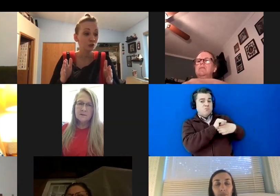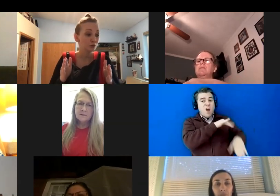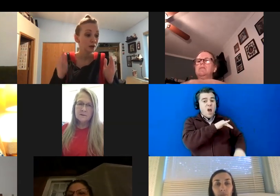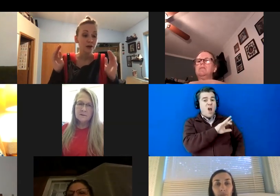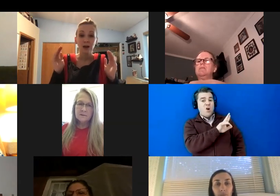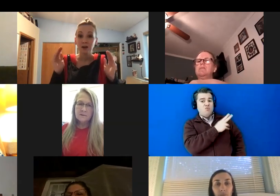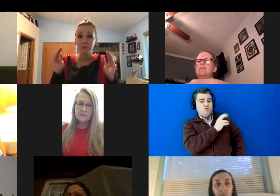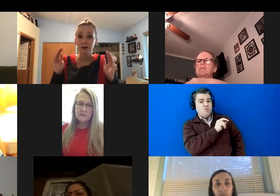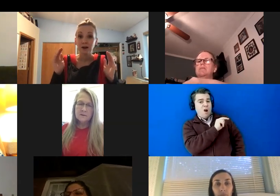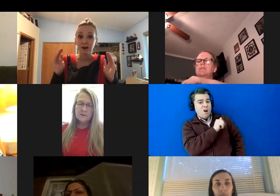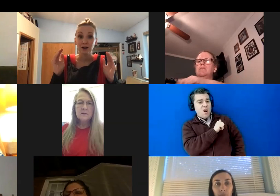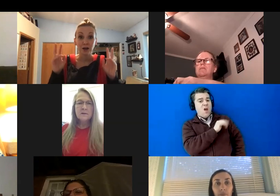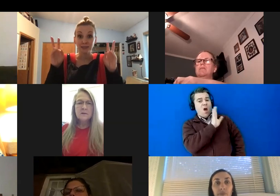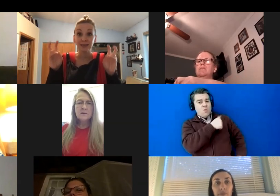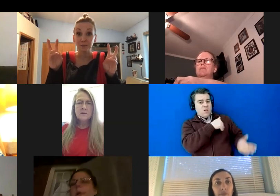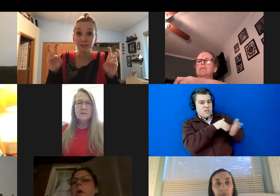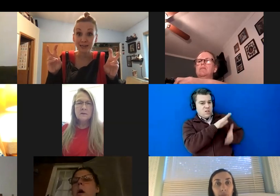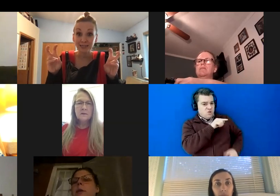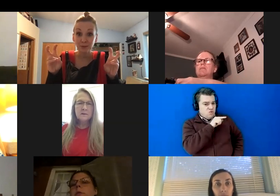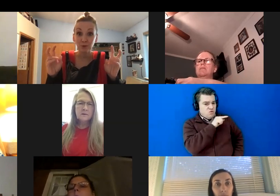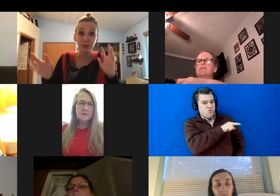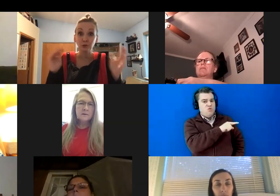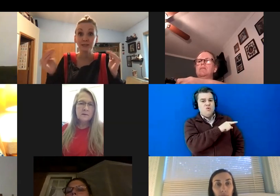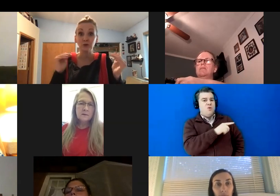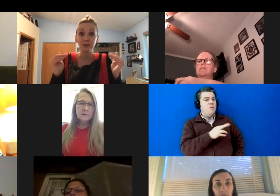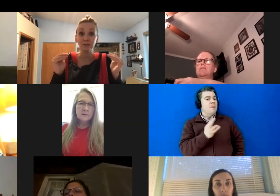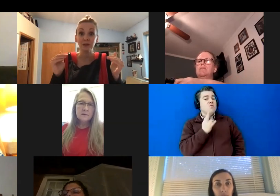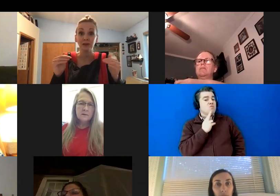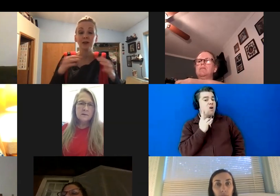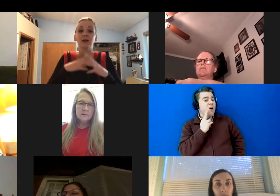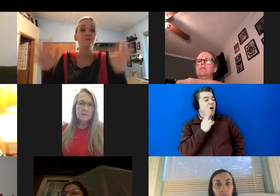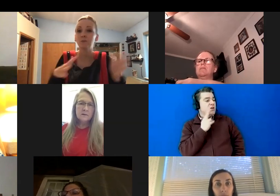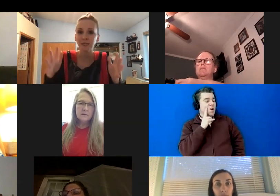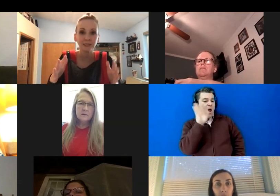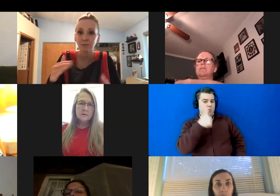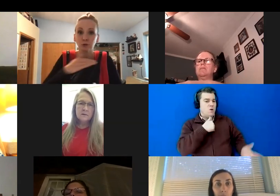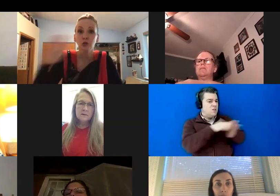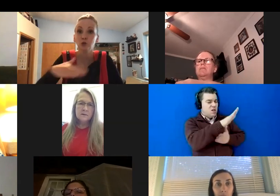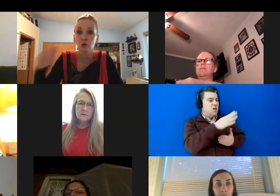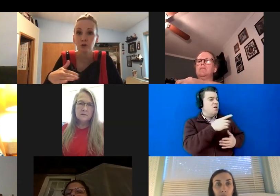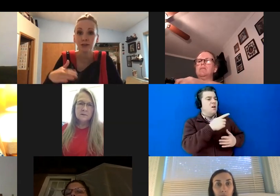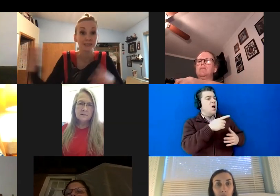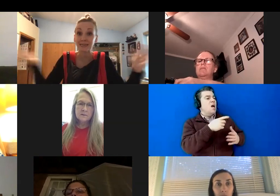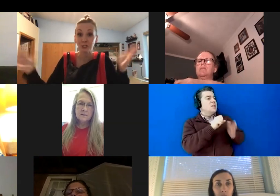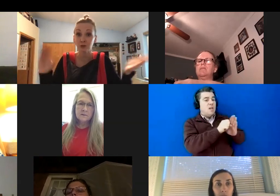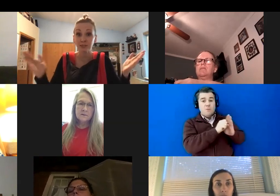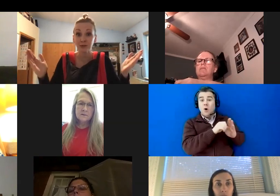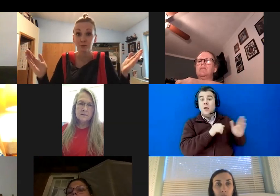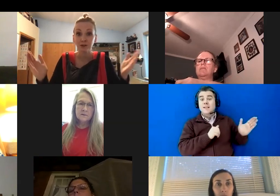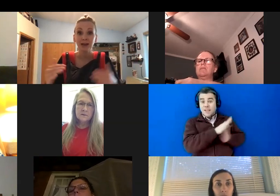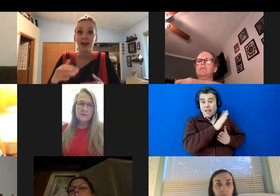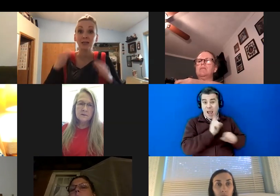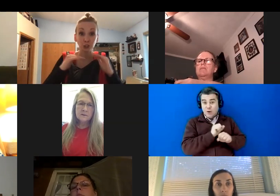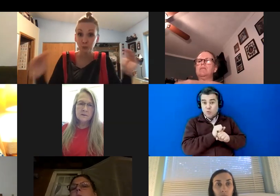send you a pretend sample, and you send one to me. Not even a pretend sample. Do the whole thing. Send each other a